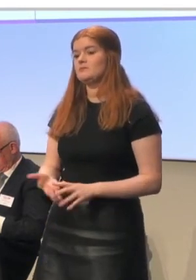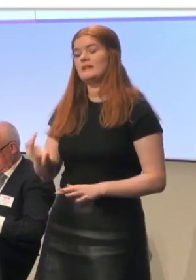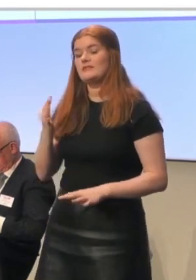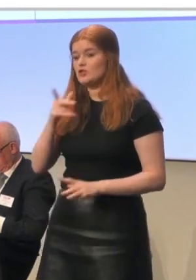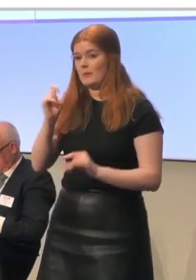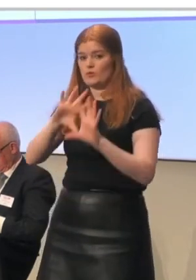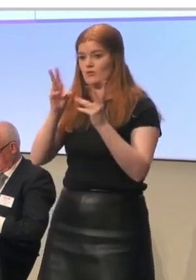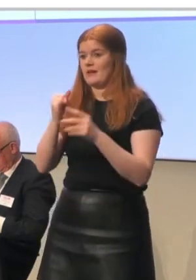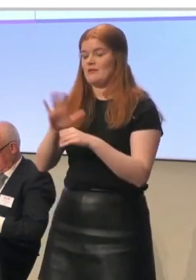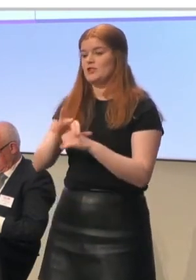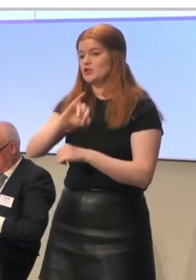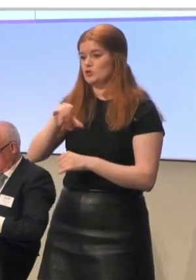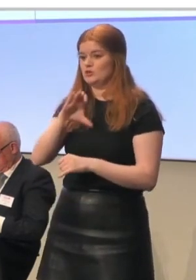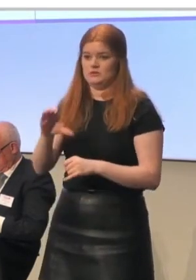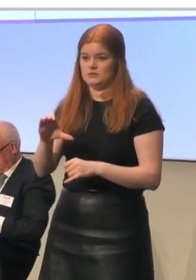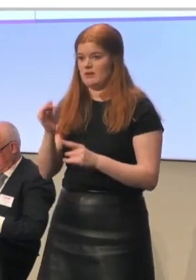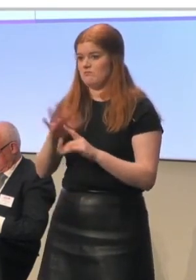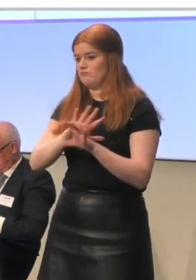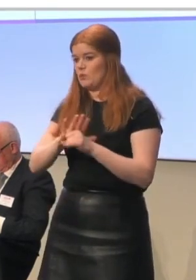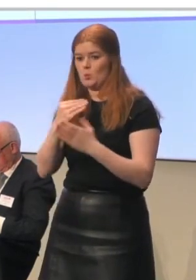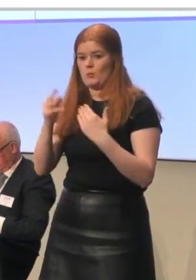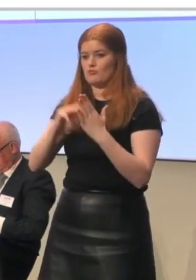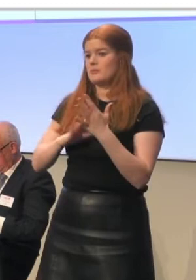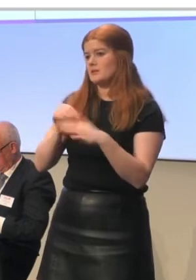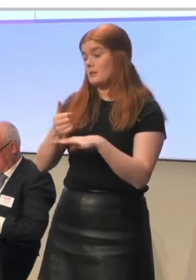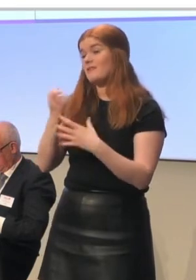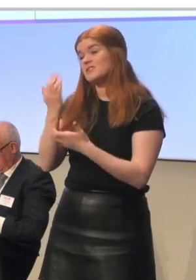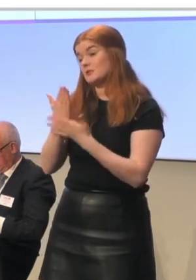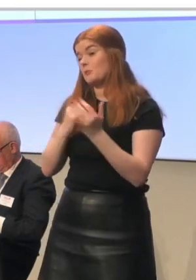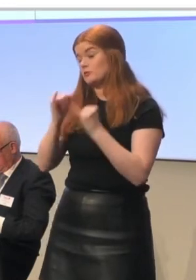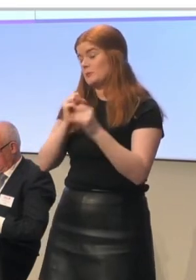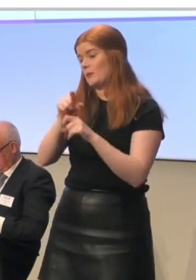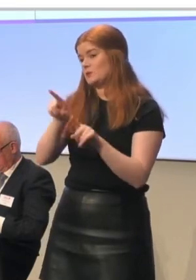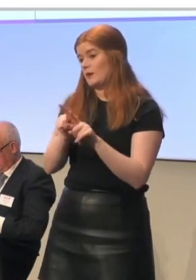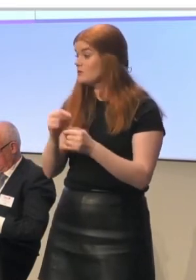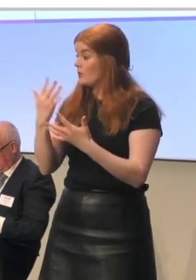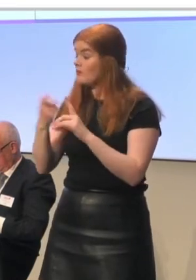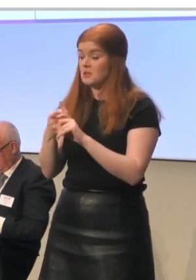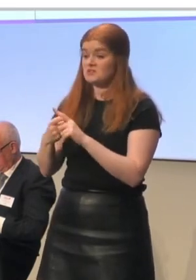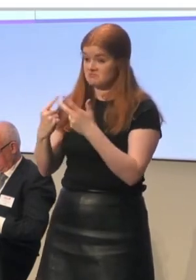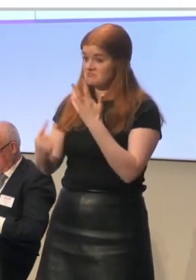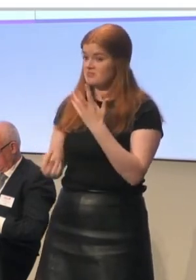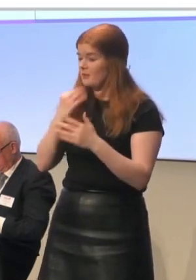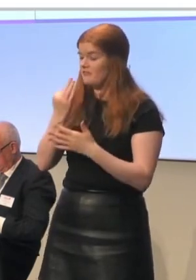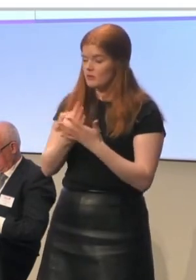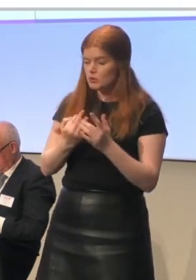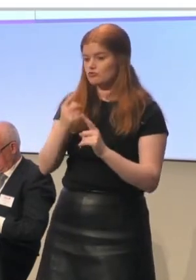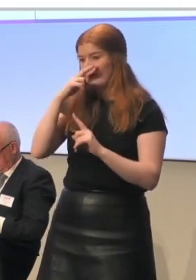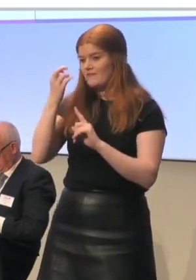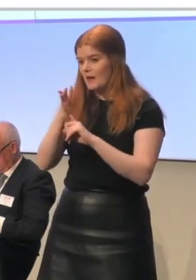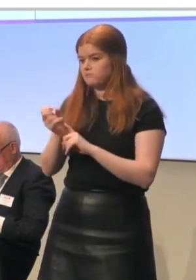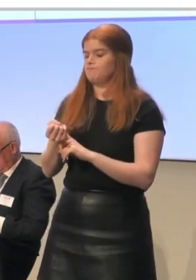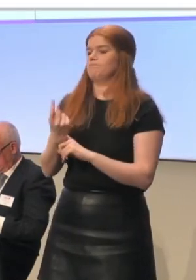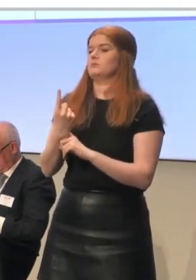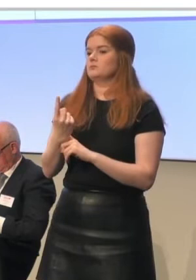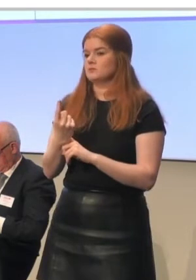psycho reform and the new programs in place, there was some criticism of that as well. Lots of positives, but a couple of things to flag. The